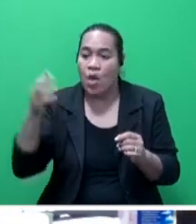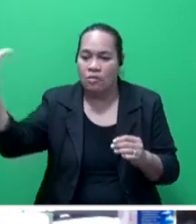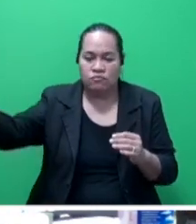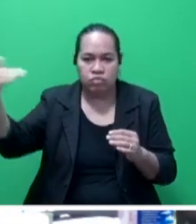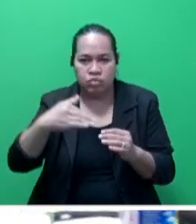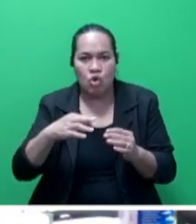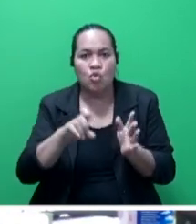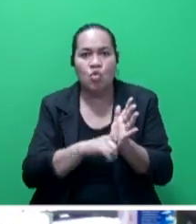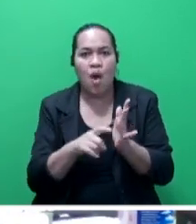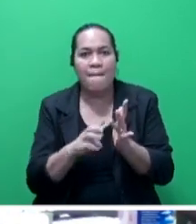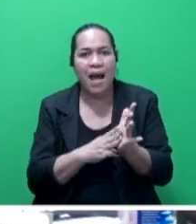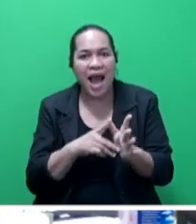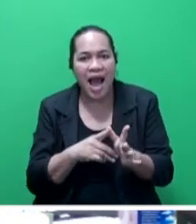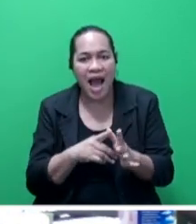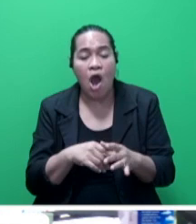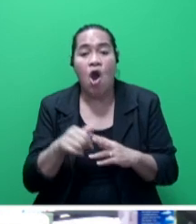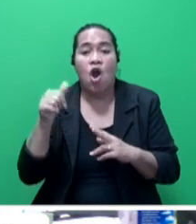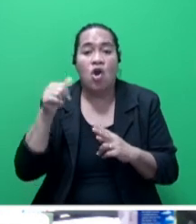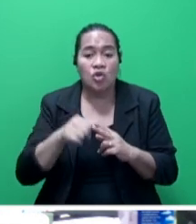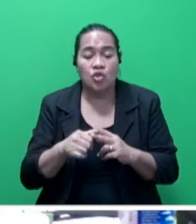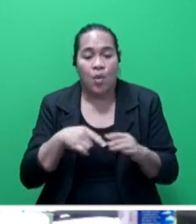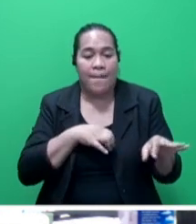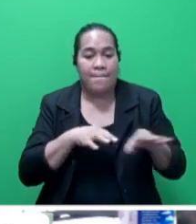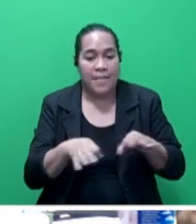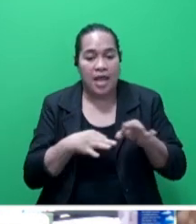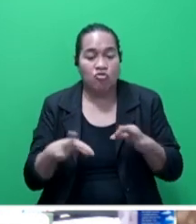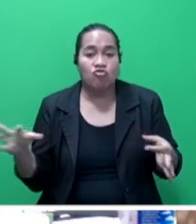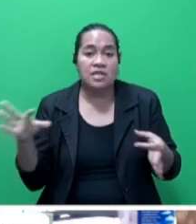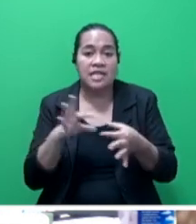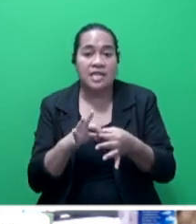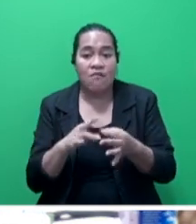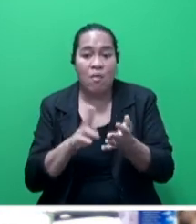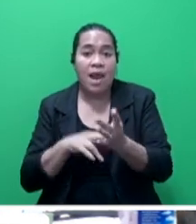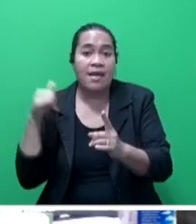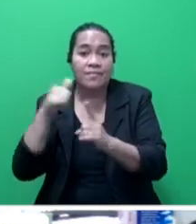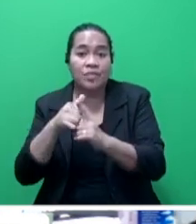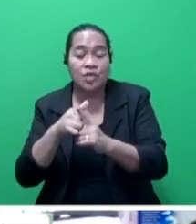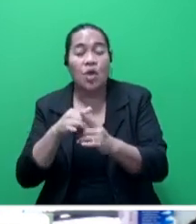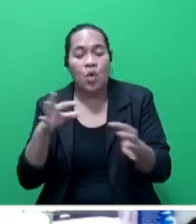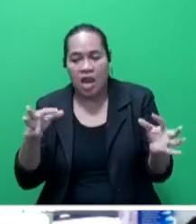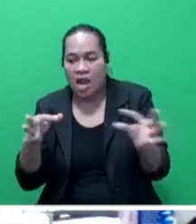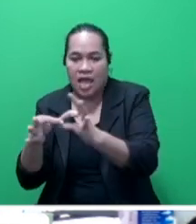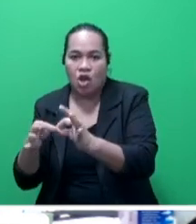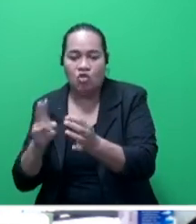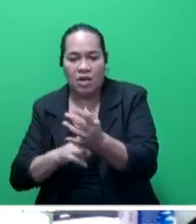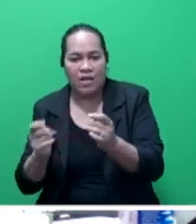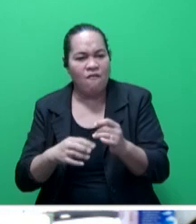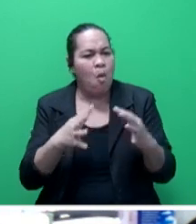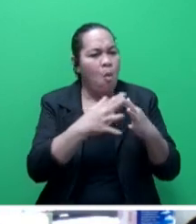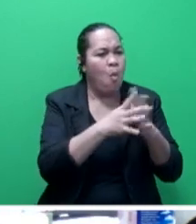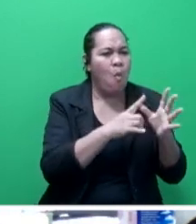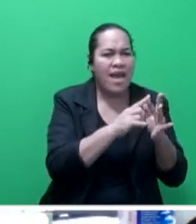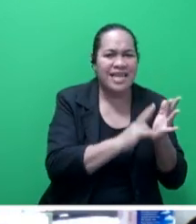Roma. We are also planning to link the road between Namosi and Naitasiri from